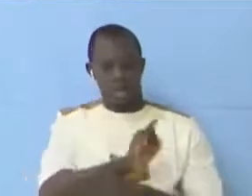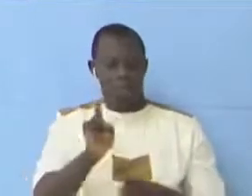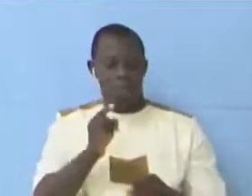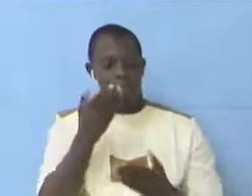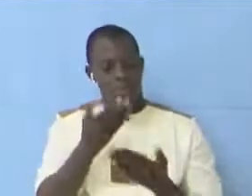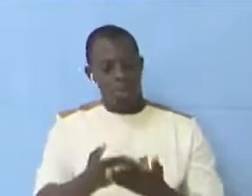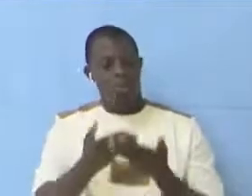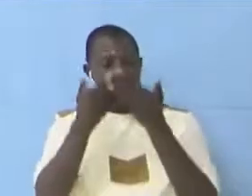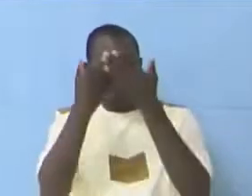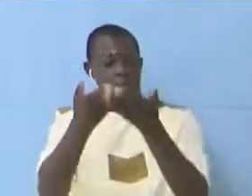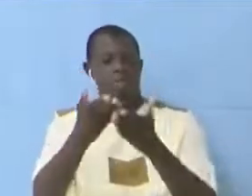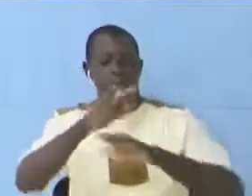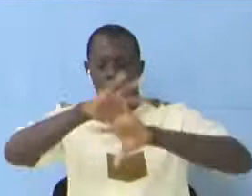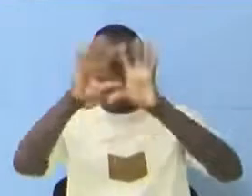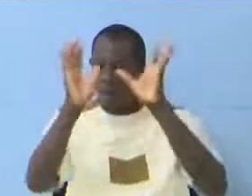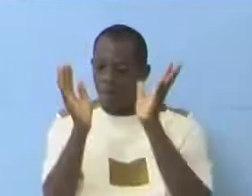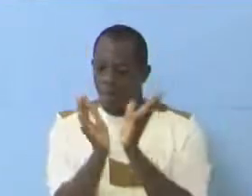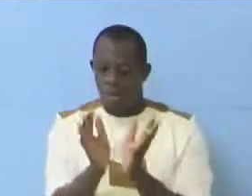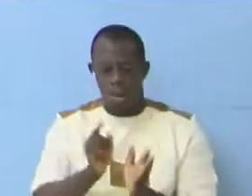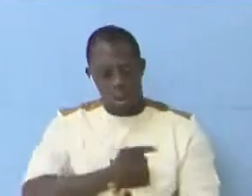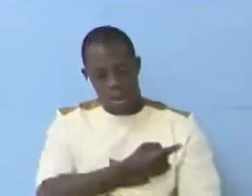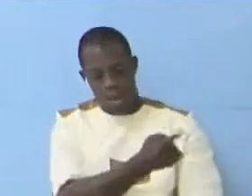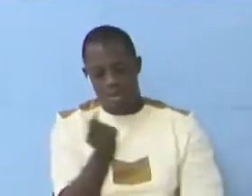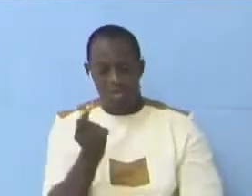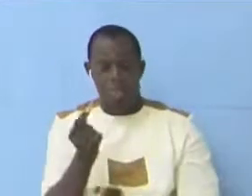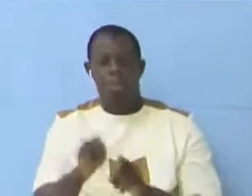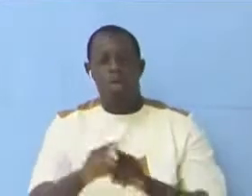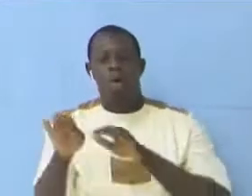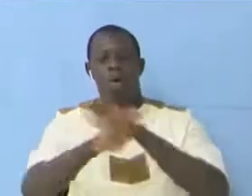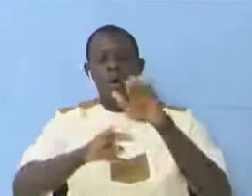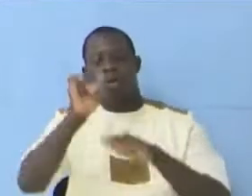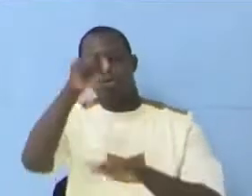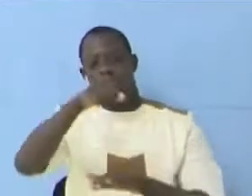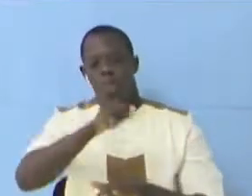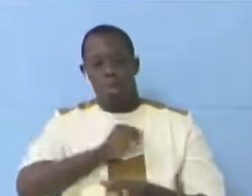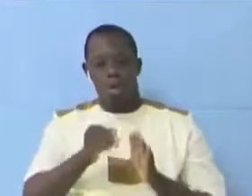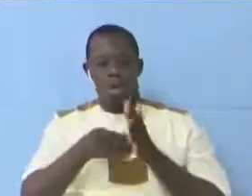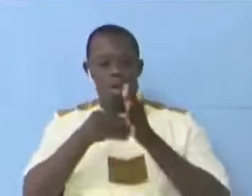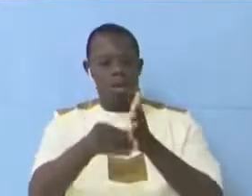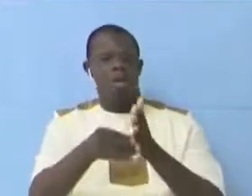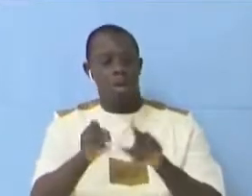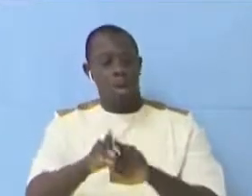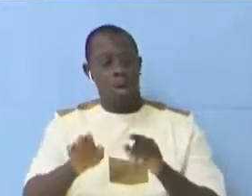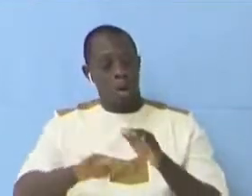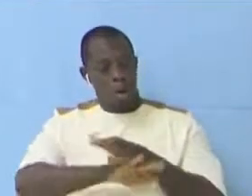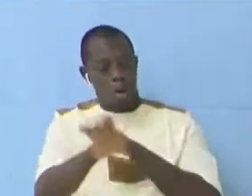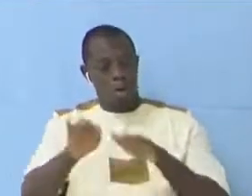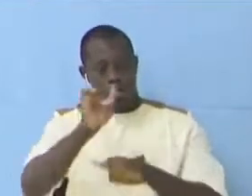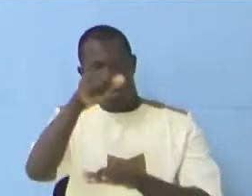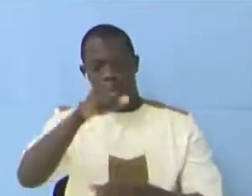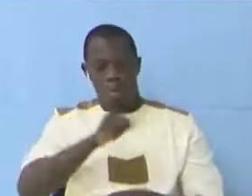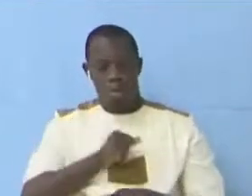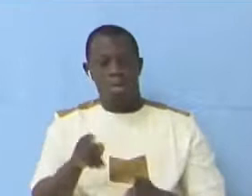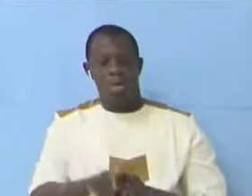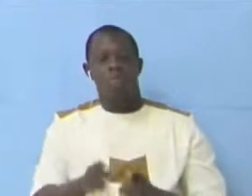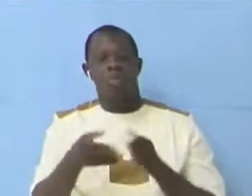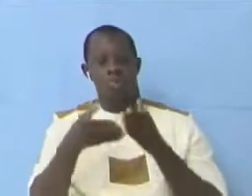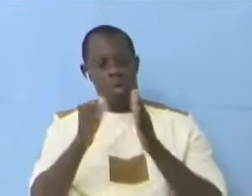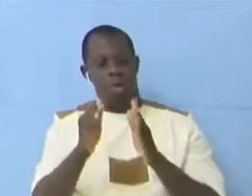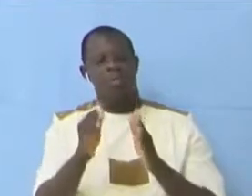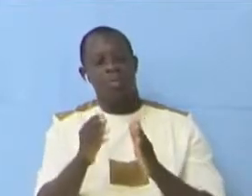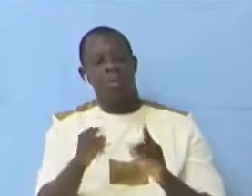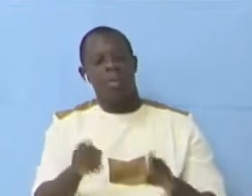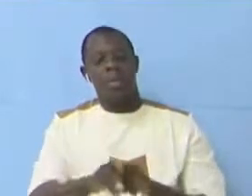submit all of them under your throne, under your grace. It is